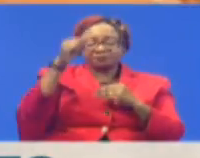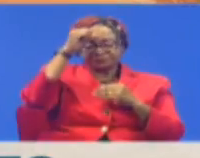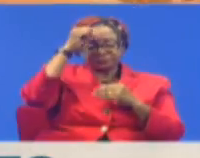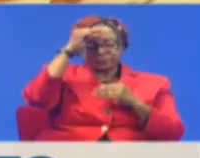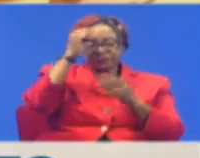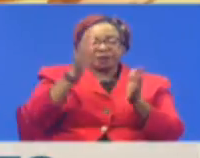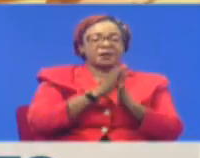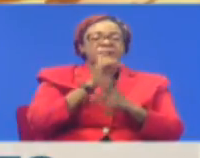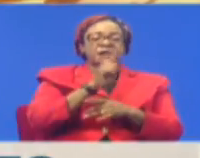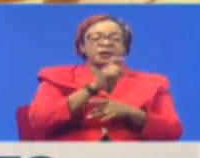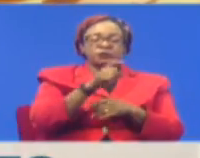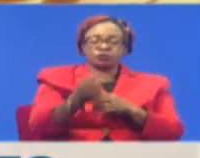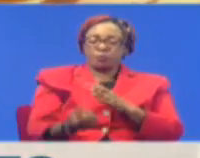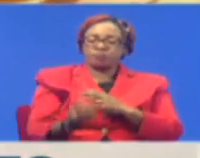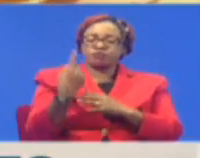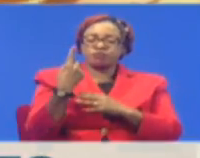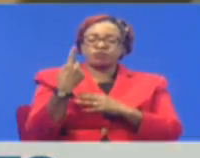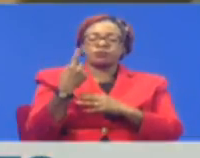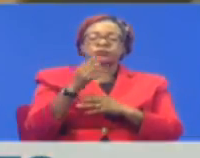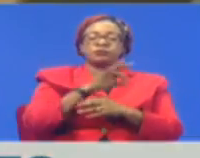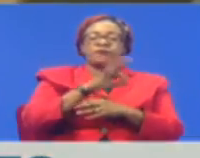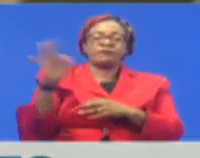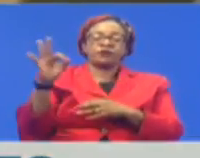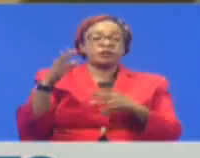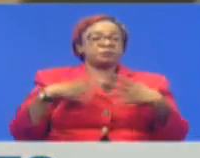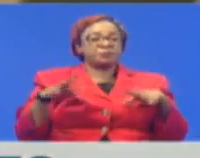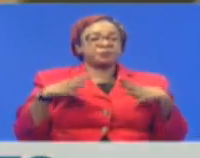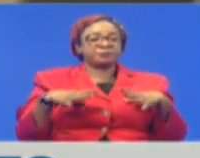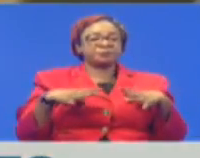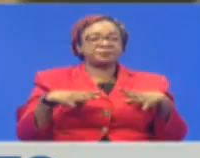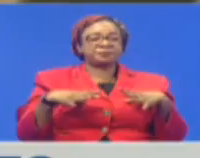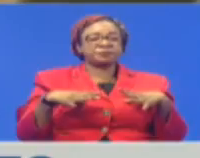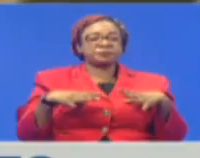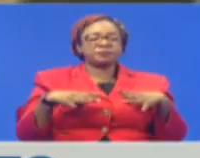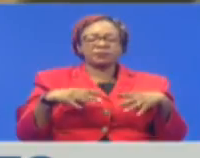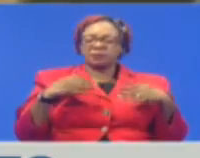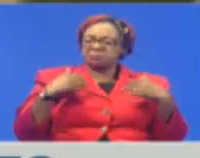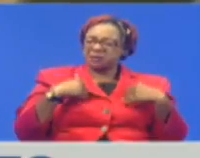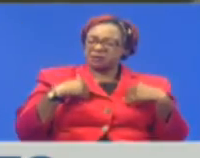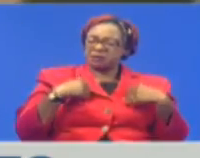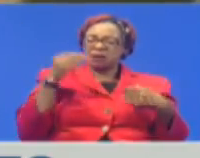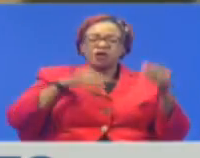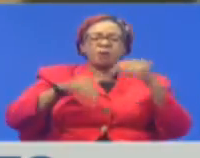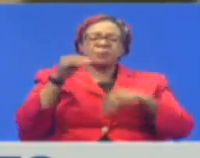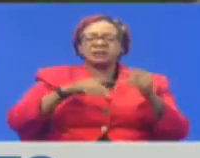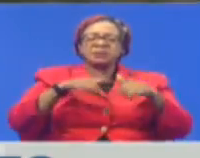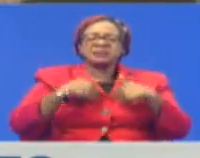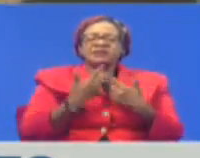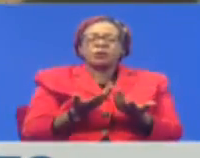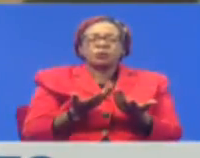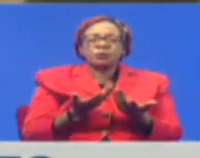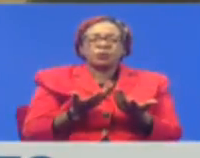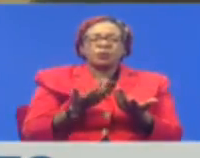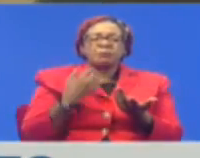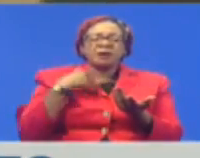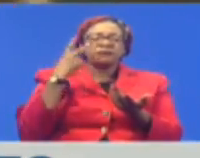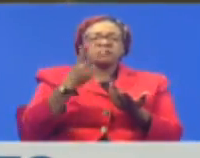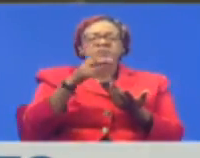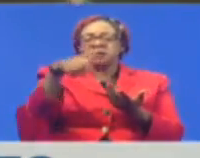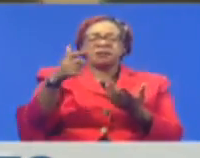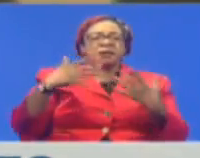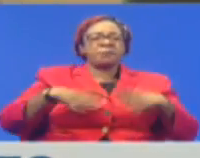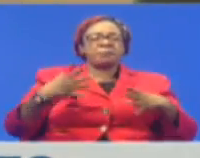formed his political outfit, Ford People. It is not me to nominate myself. Mi nimeona watu wengine katika party zingine, kila mtu